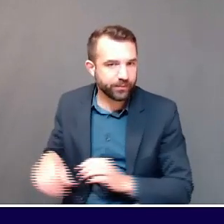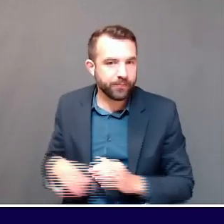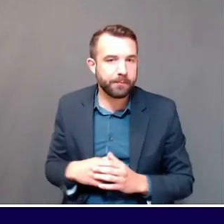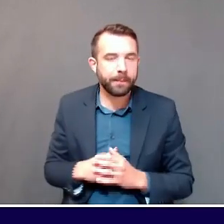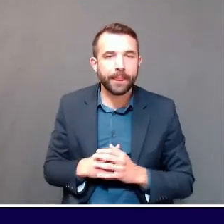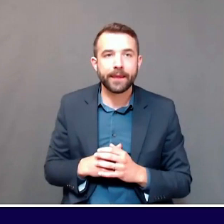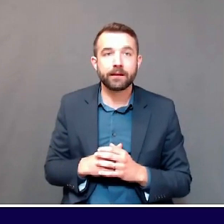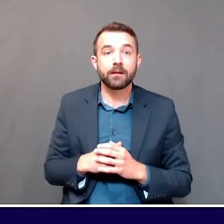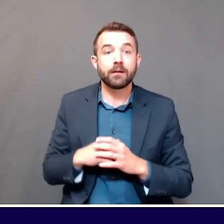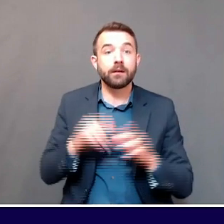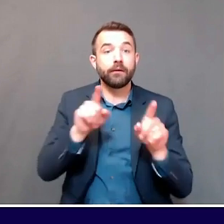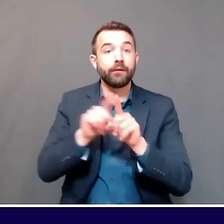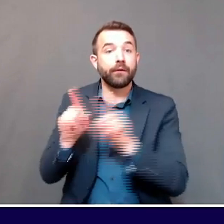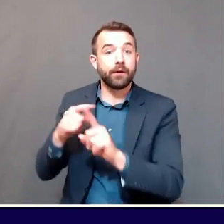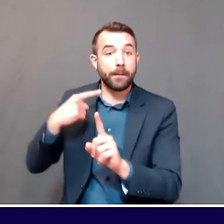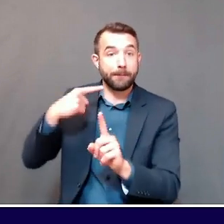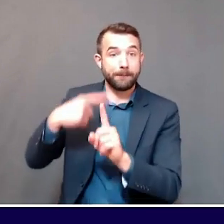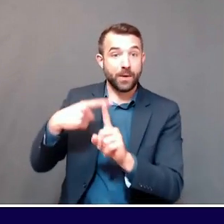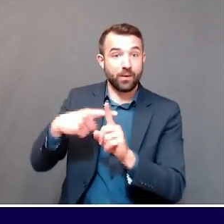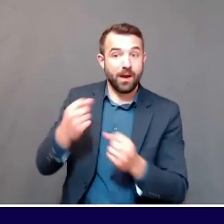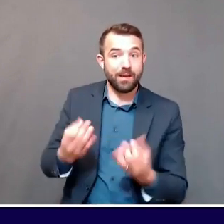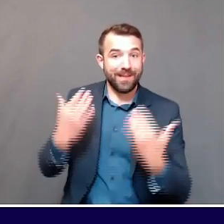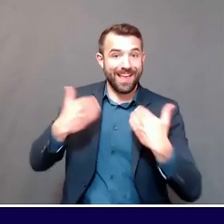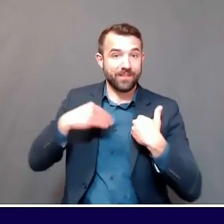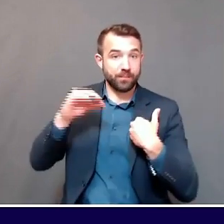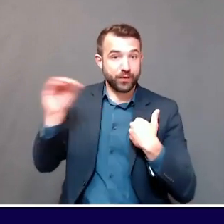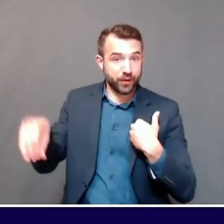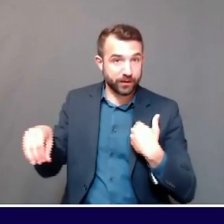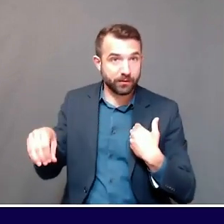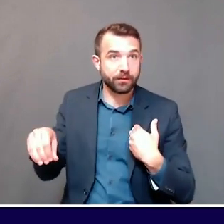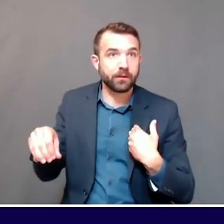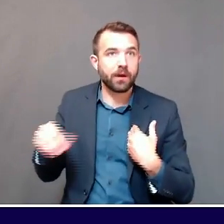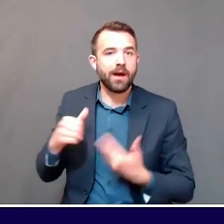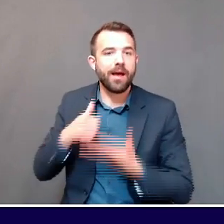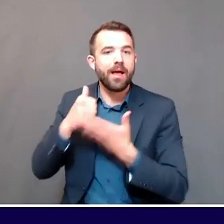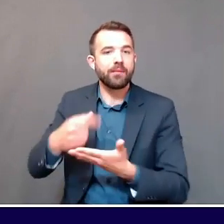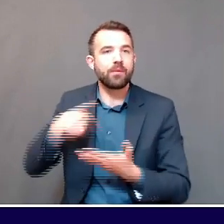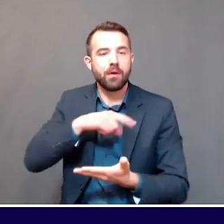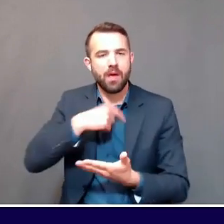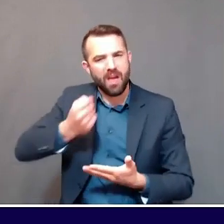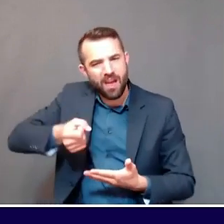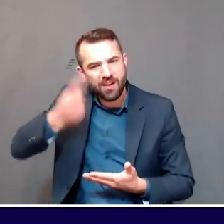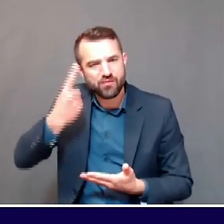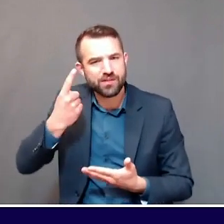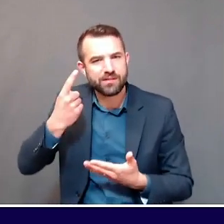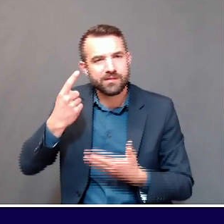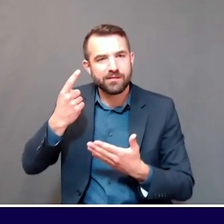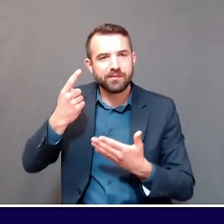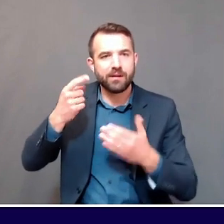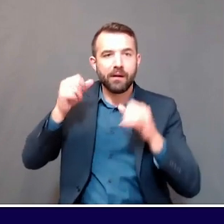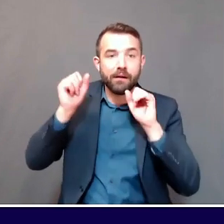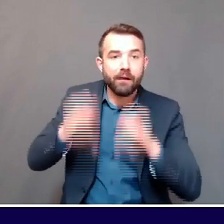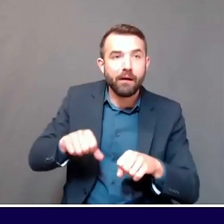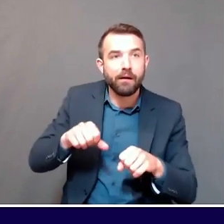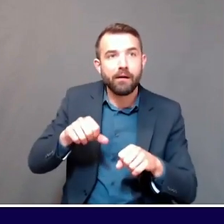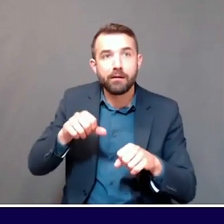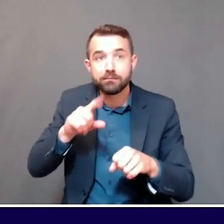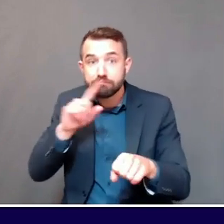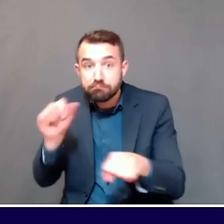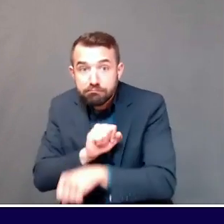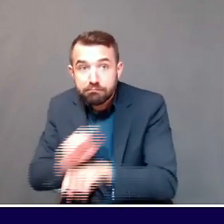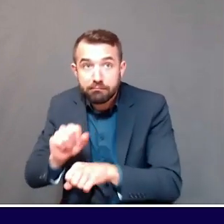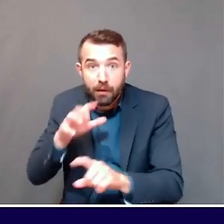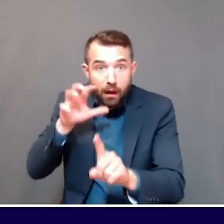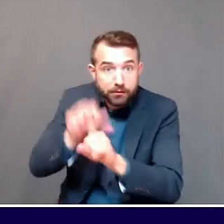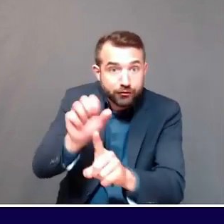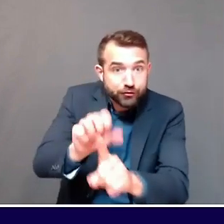insight into is whether we are able to reach out and detect asymptomatic individuals. As we've